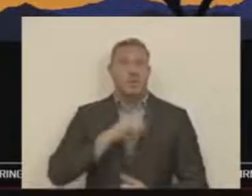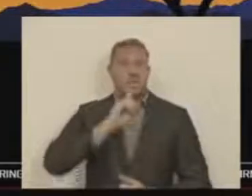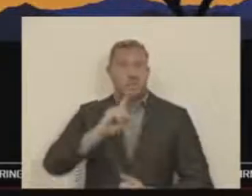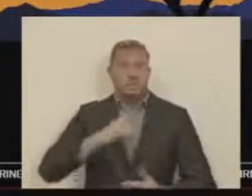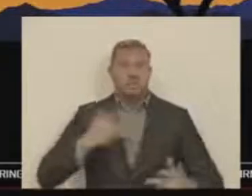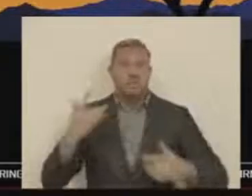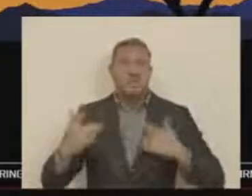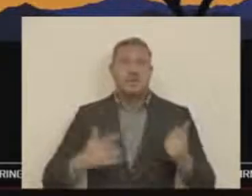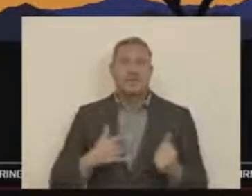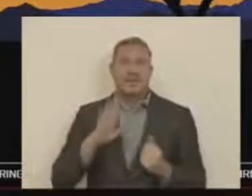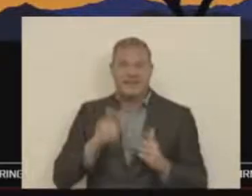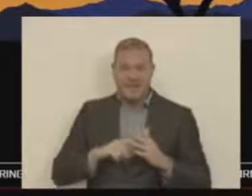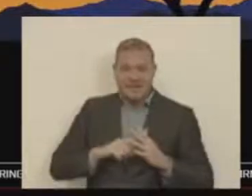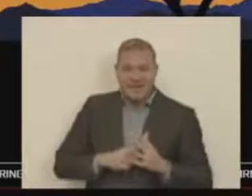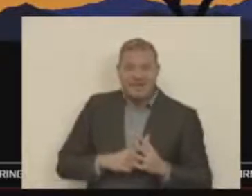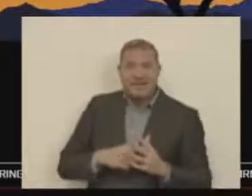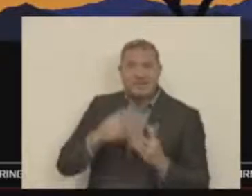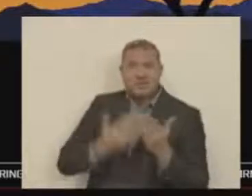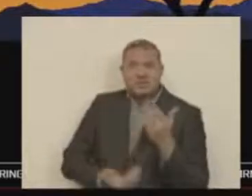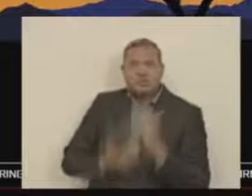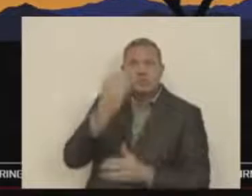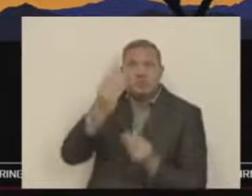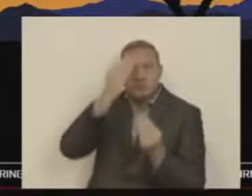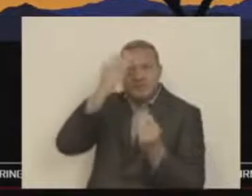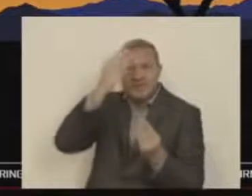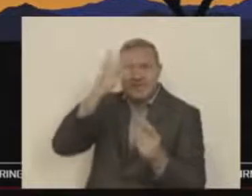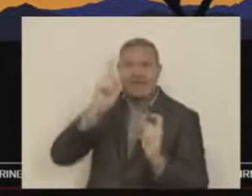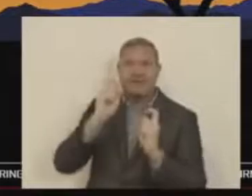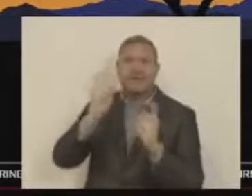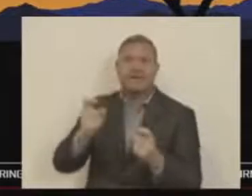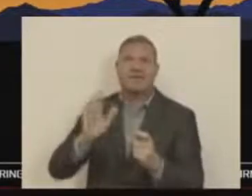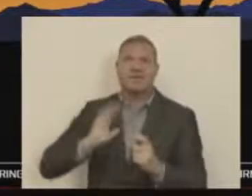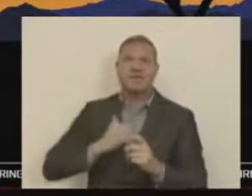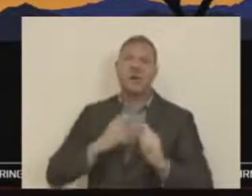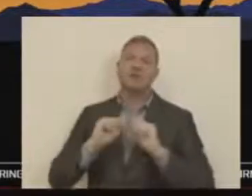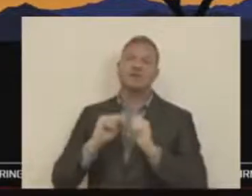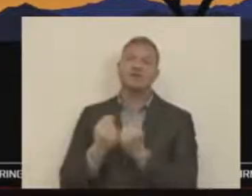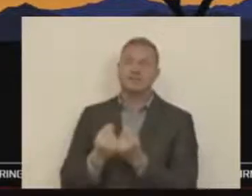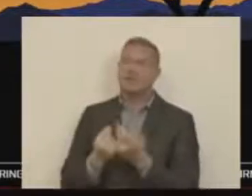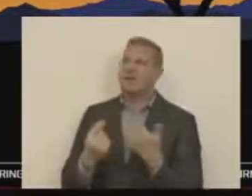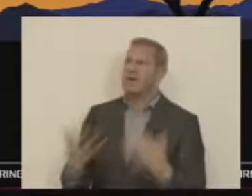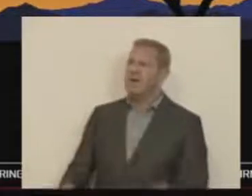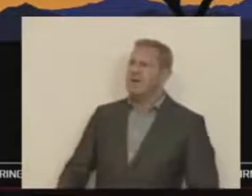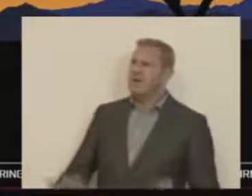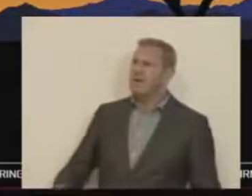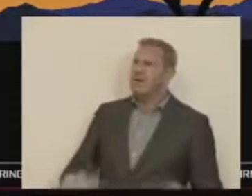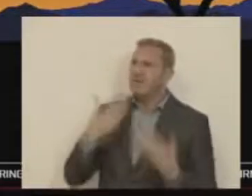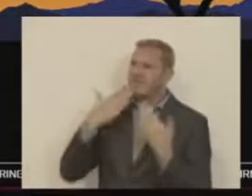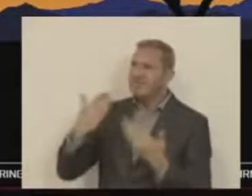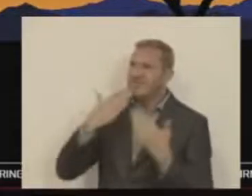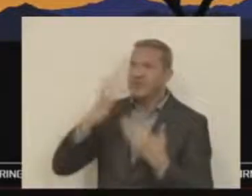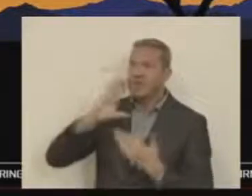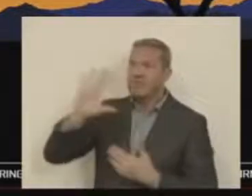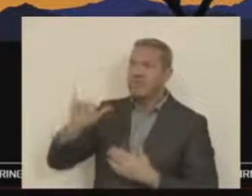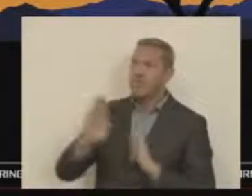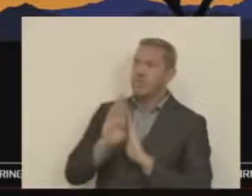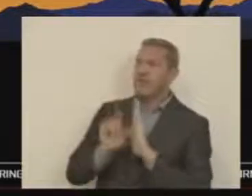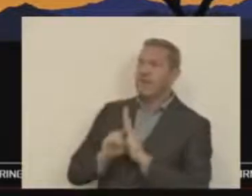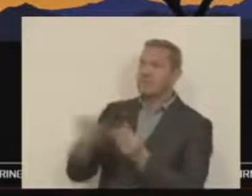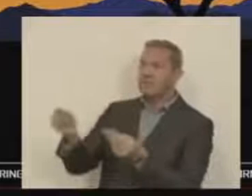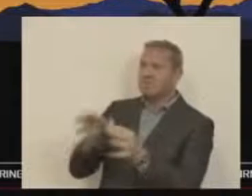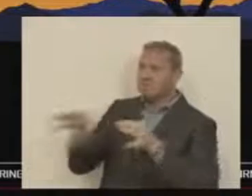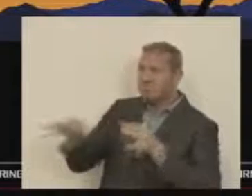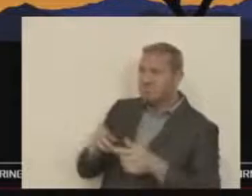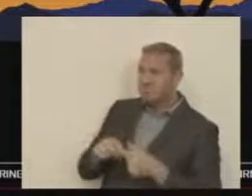initial set of data to the team. Art, thank you so much for the background on those. We're excited to get those experiments on orbit for you.